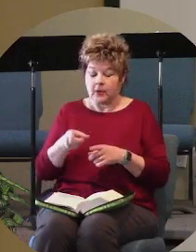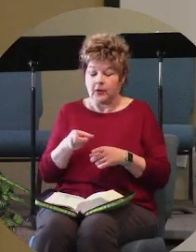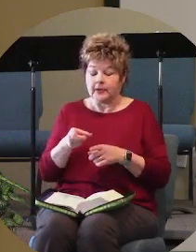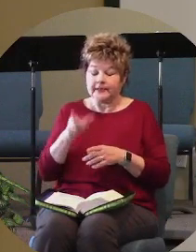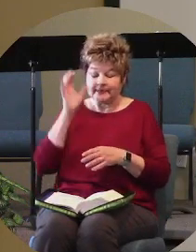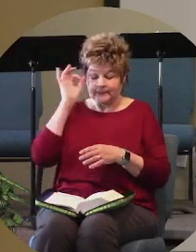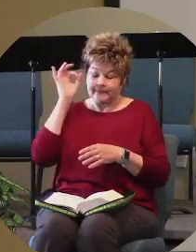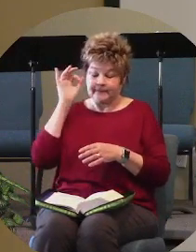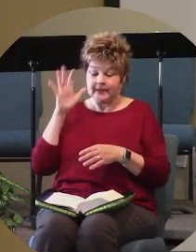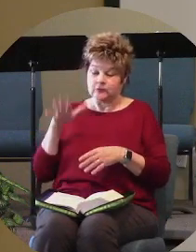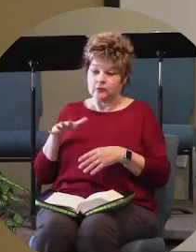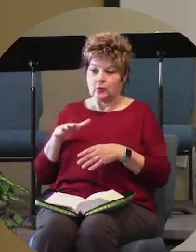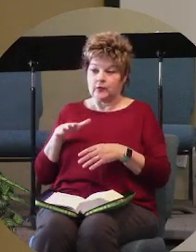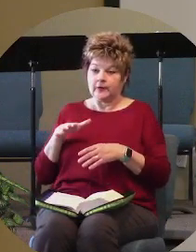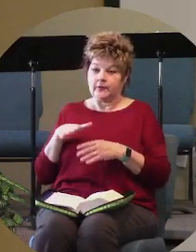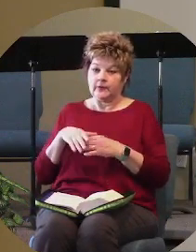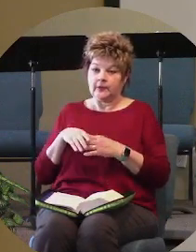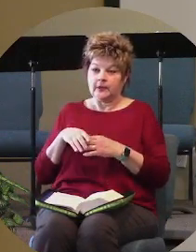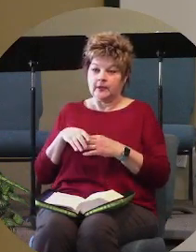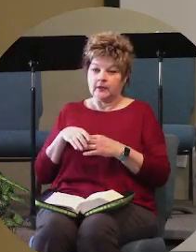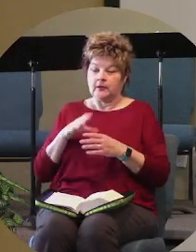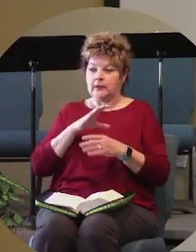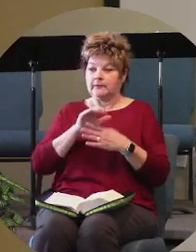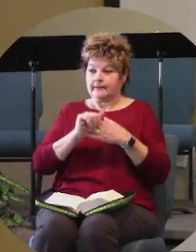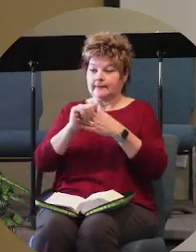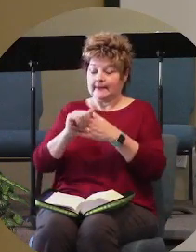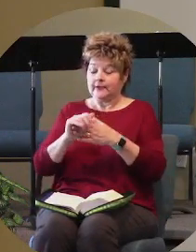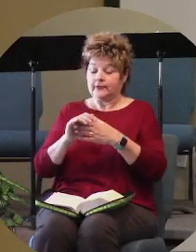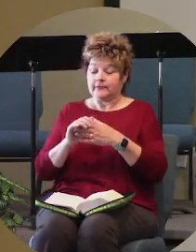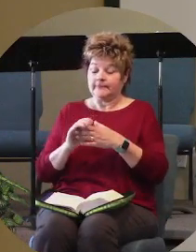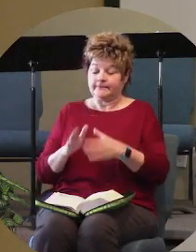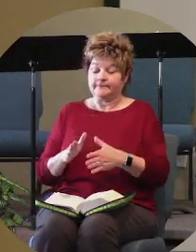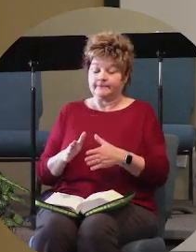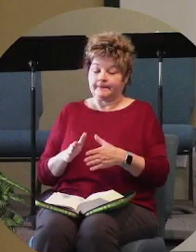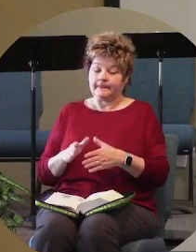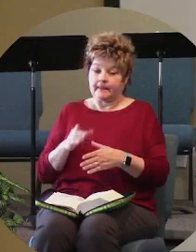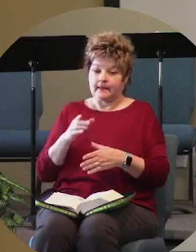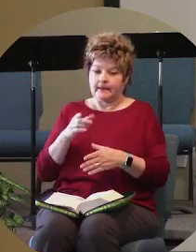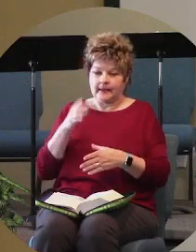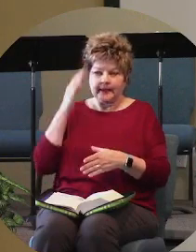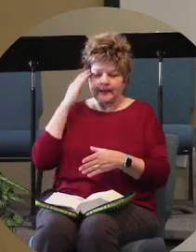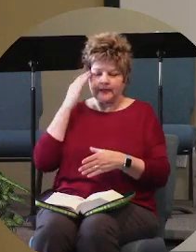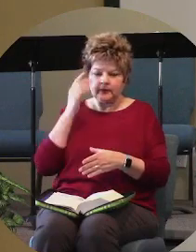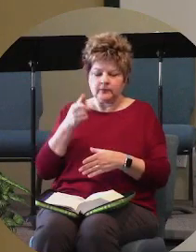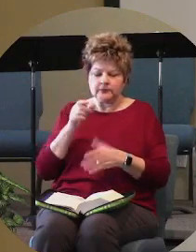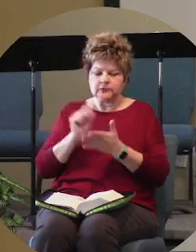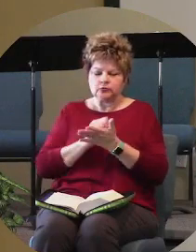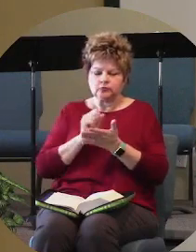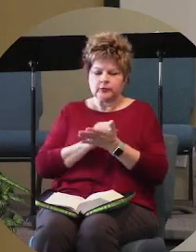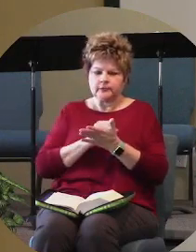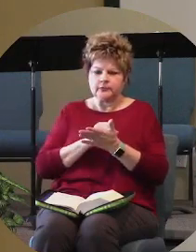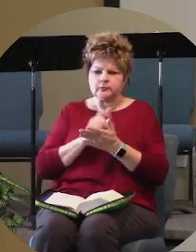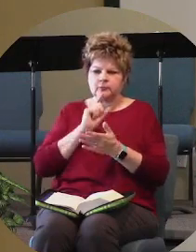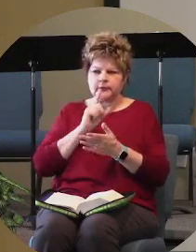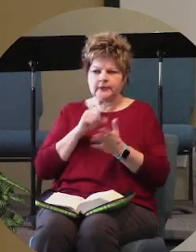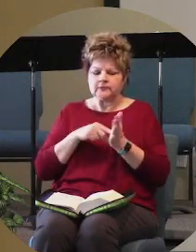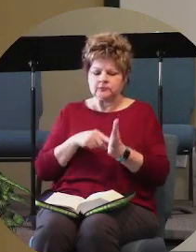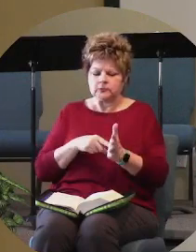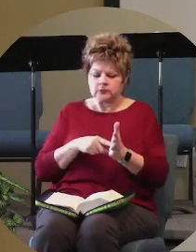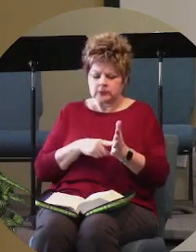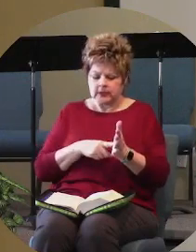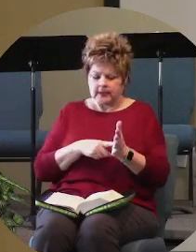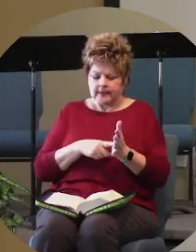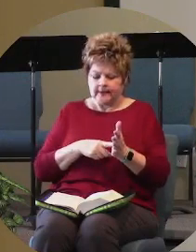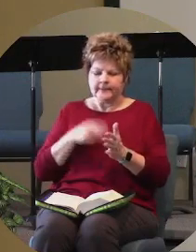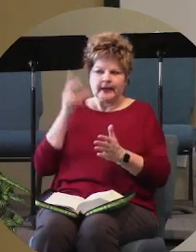pastoral apostolic leadership, I think he knows, and I believe, I mean, Scripture really fleshes this out, that